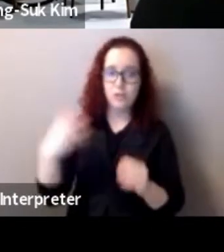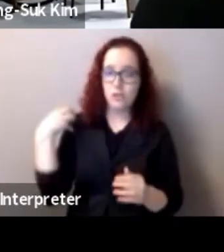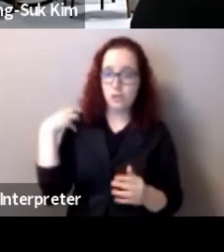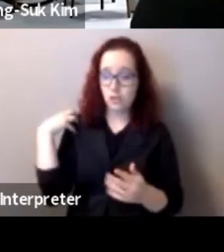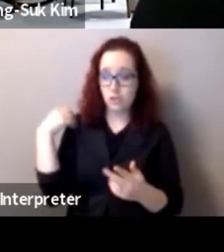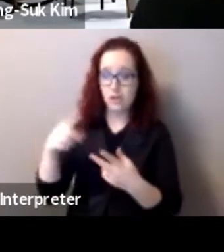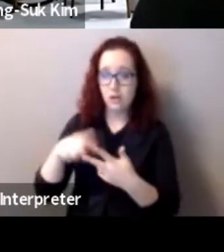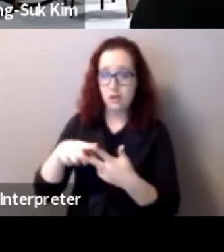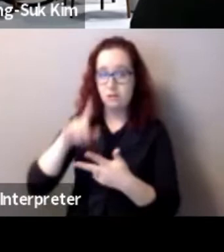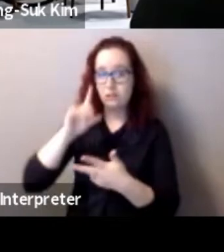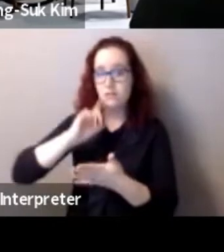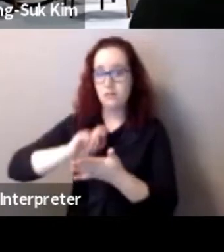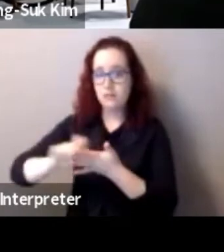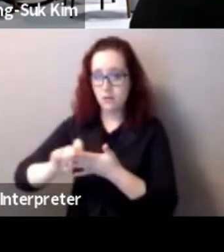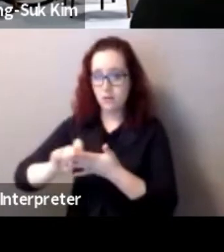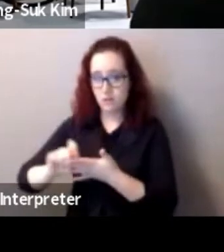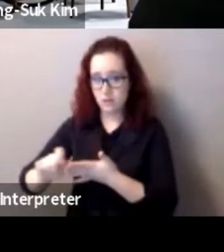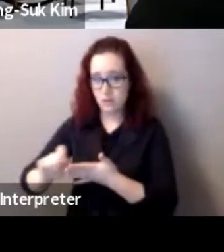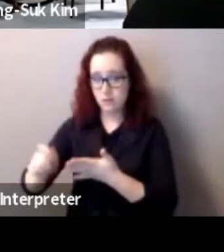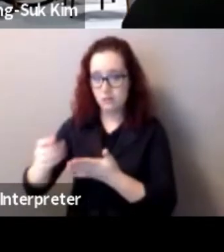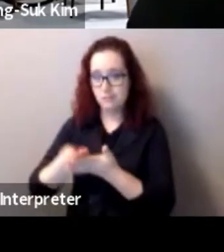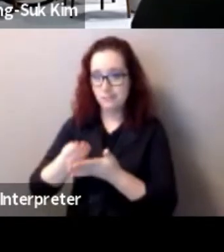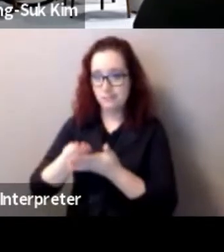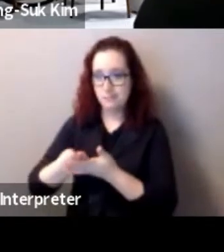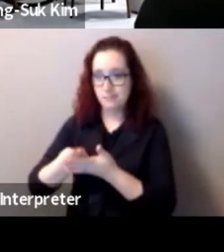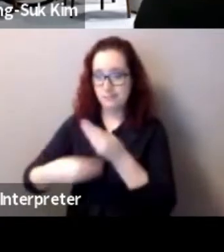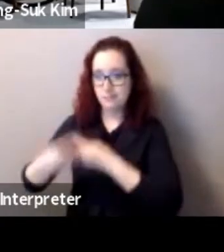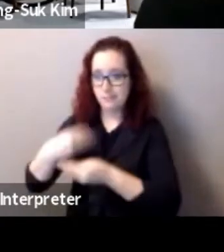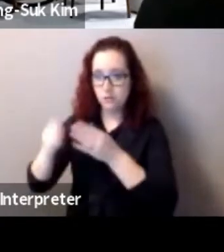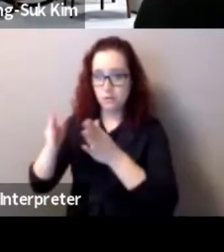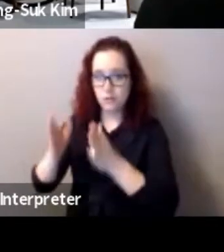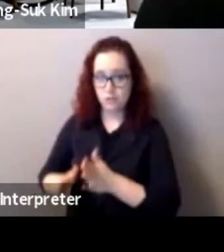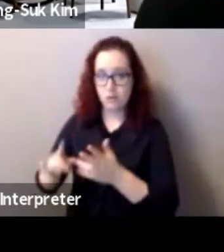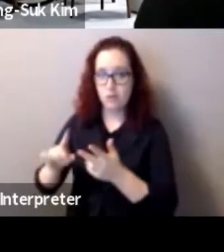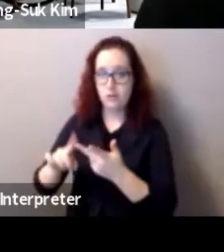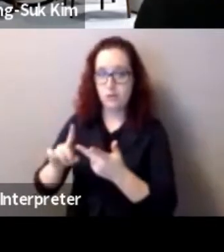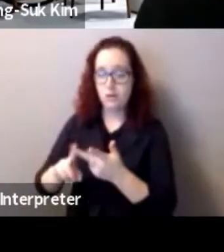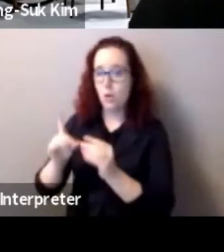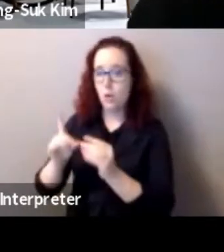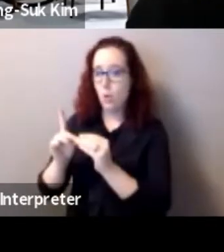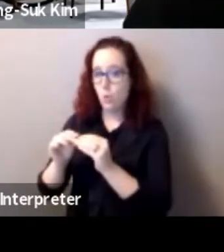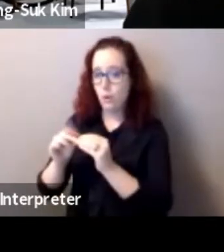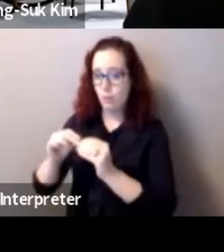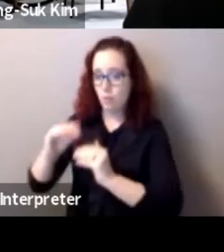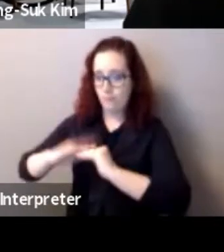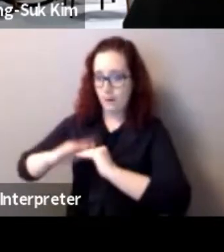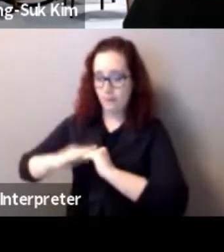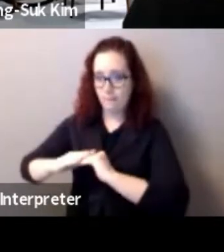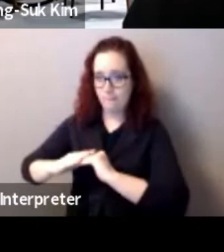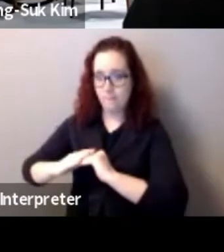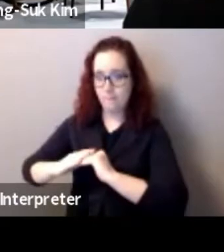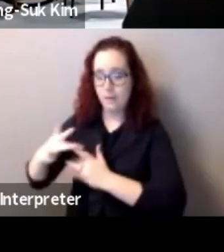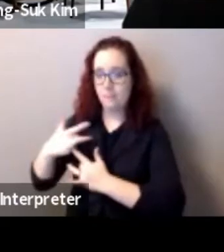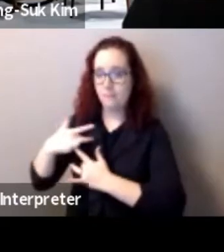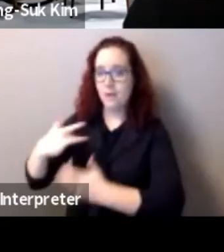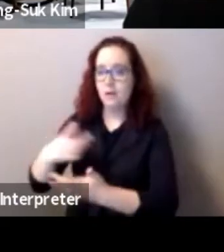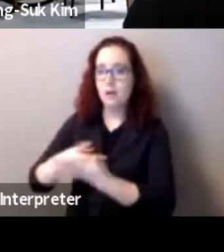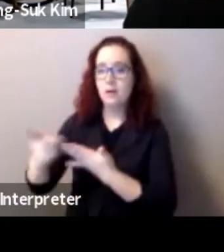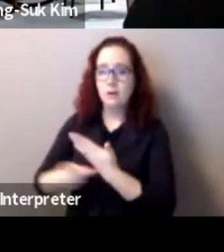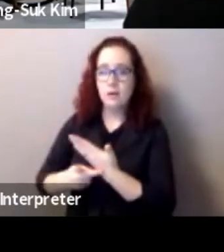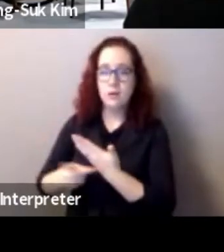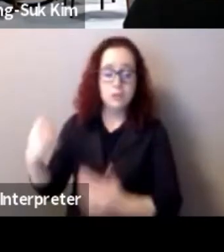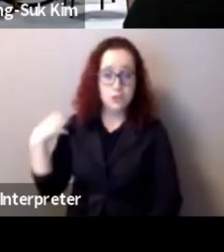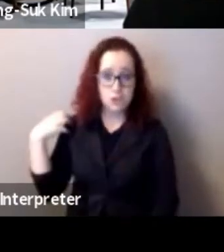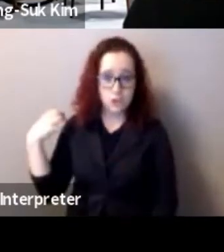has a secretary or a secretary/treasurer. And every SIG has at least 1 more officer. In many cases, this is a program